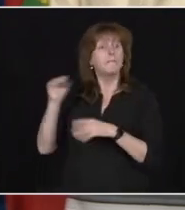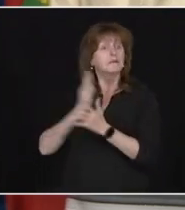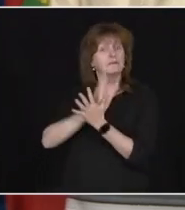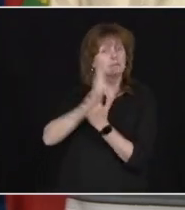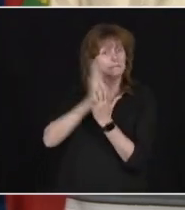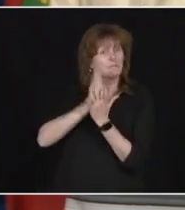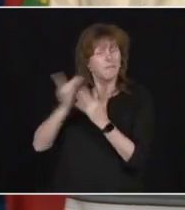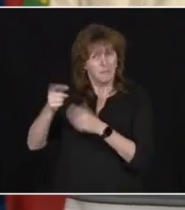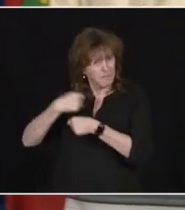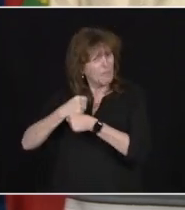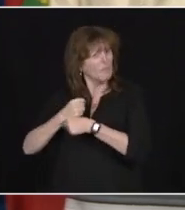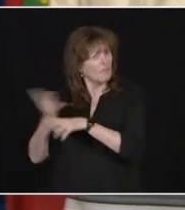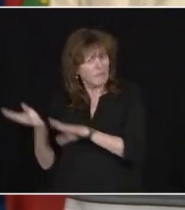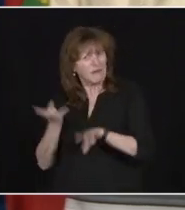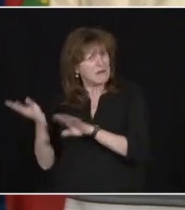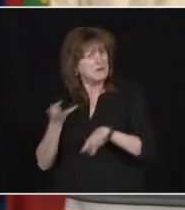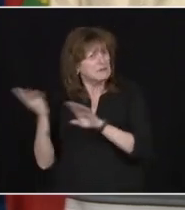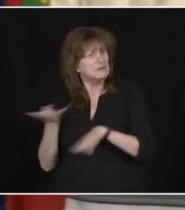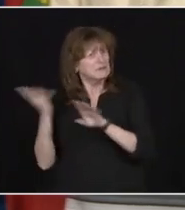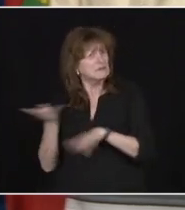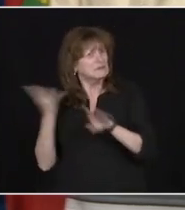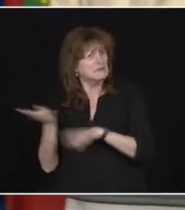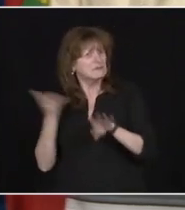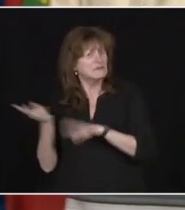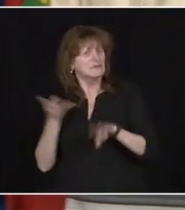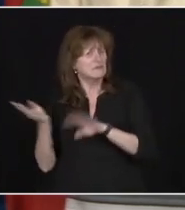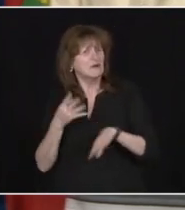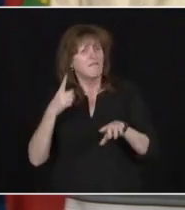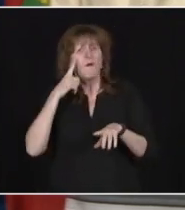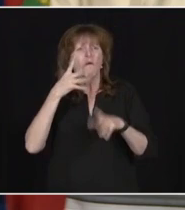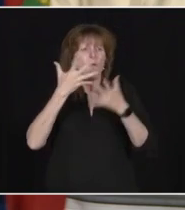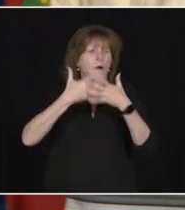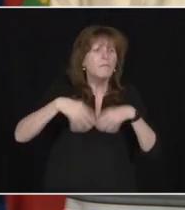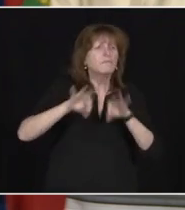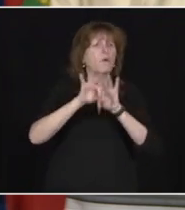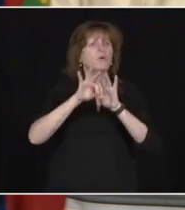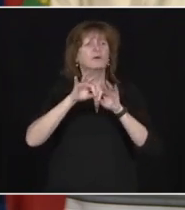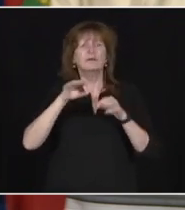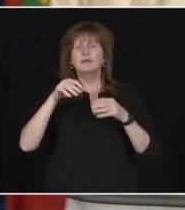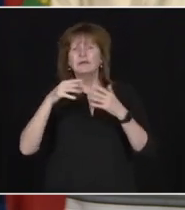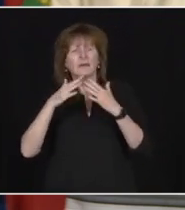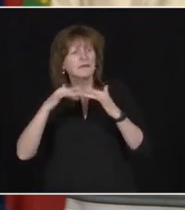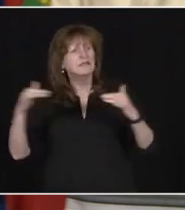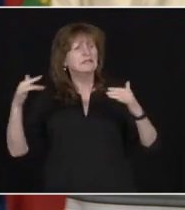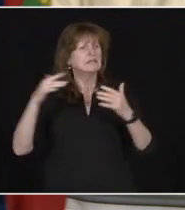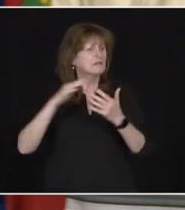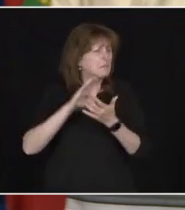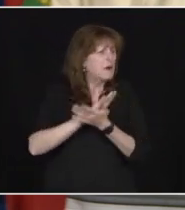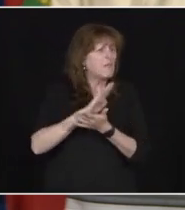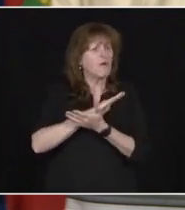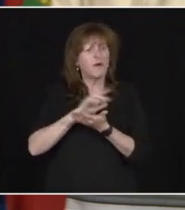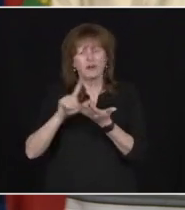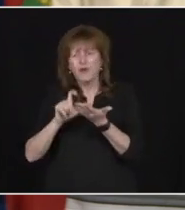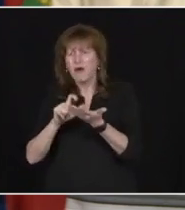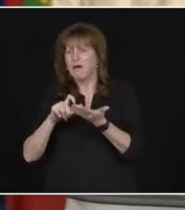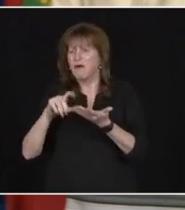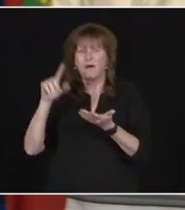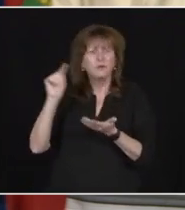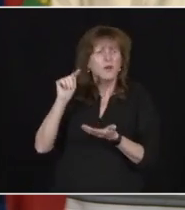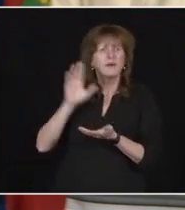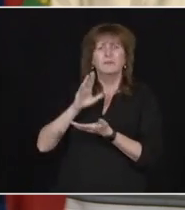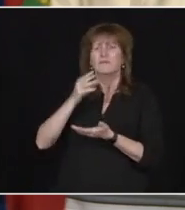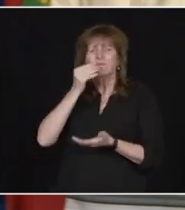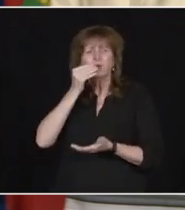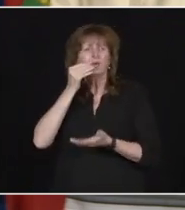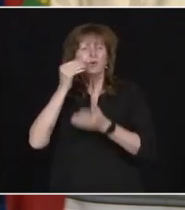going. They've ramped up production on essential goods in high demand to get them on our shelves. I want to thank